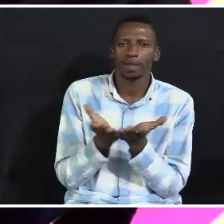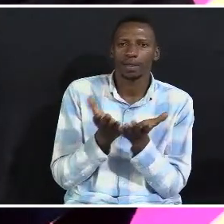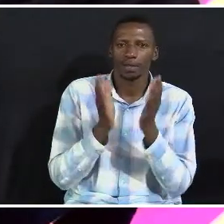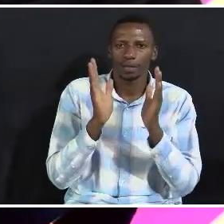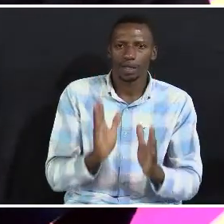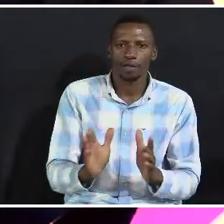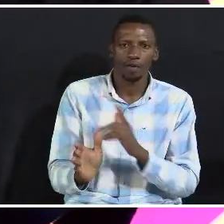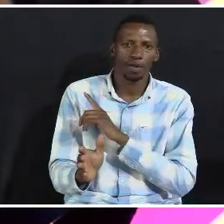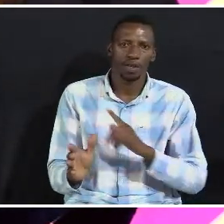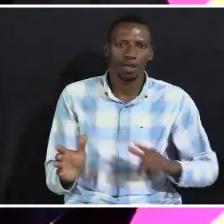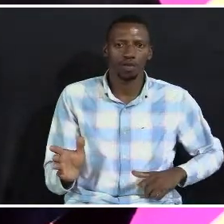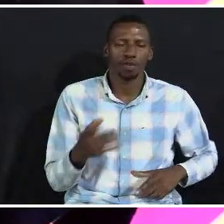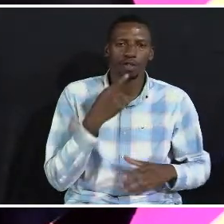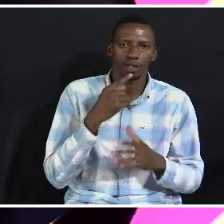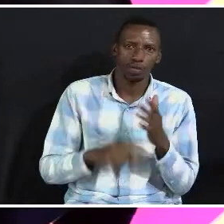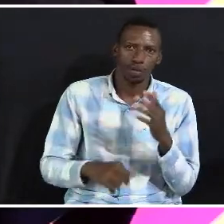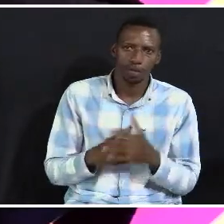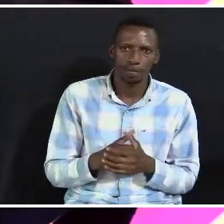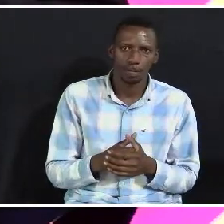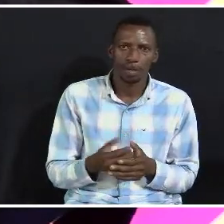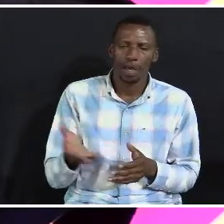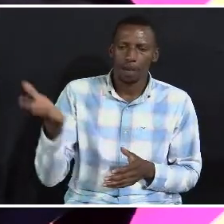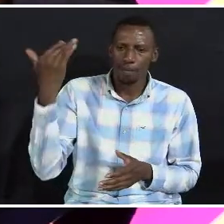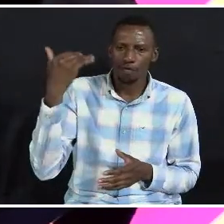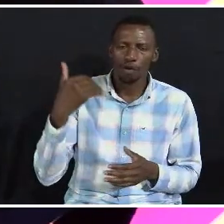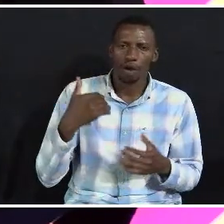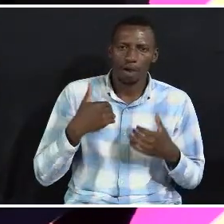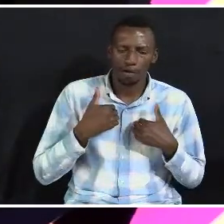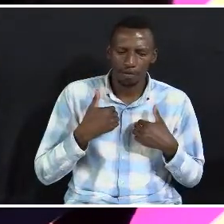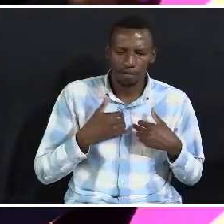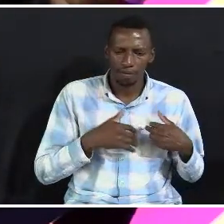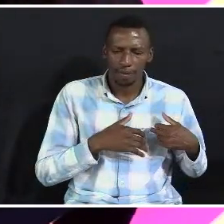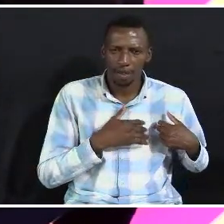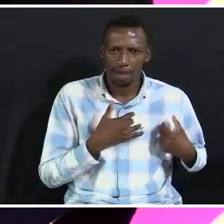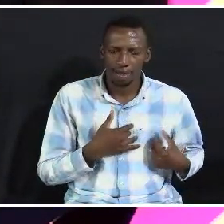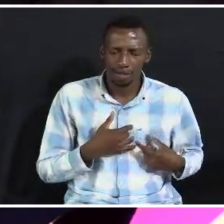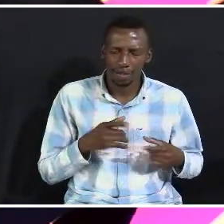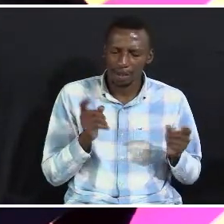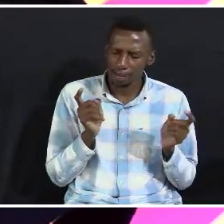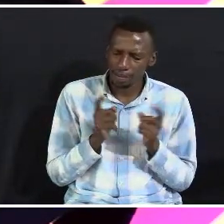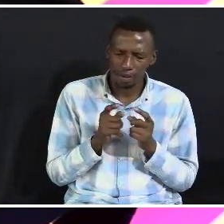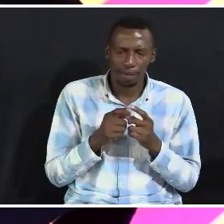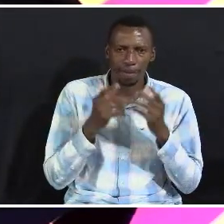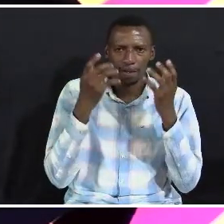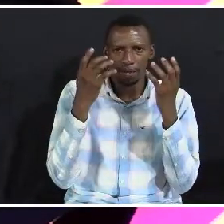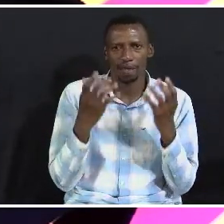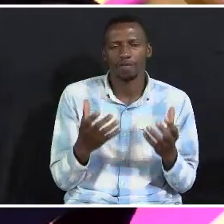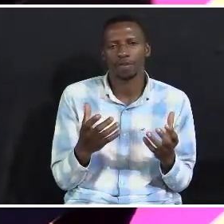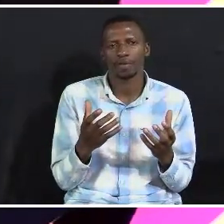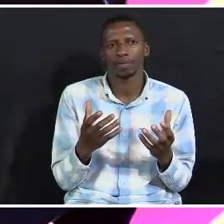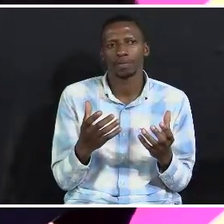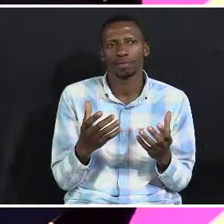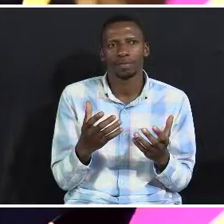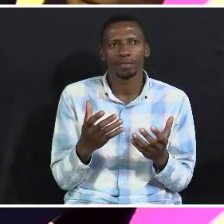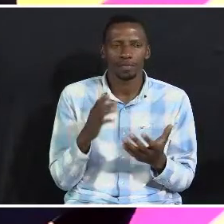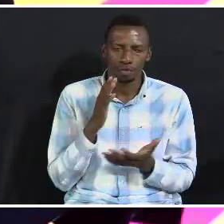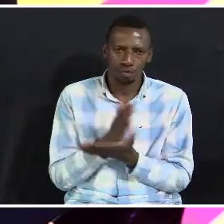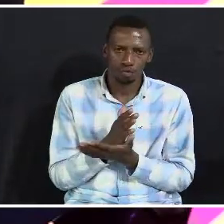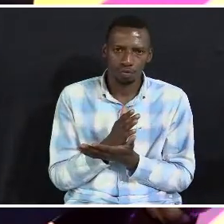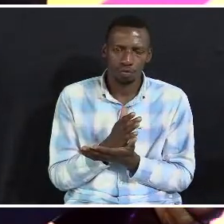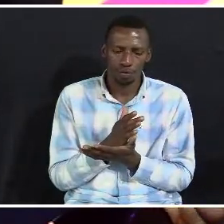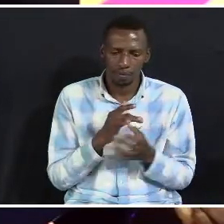says, there was great agony in the heart of the patriarch. Truly, there was great